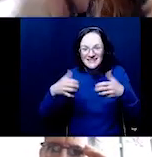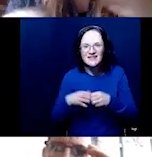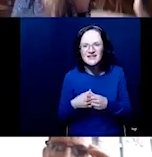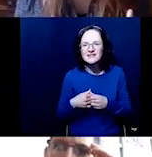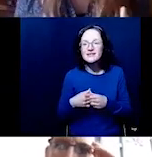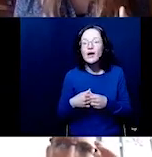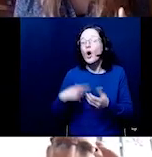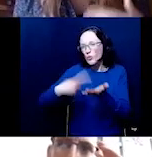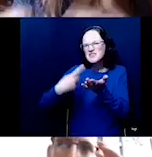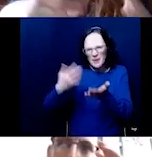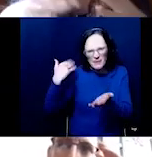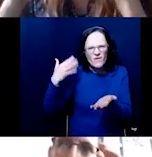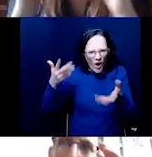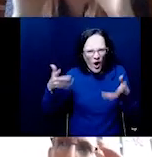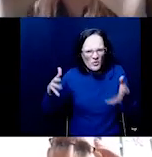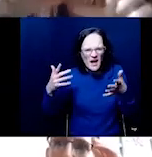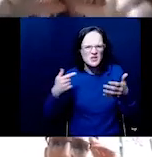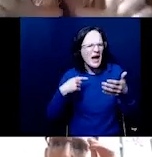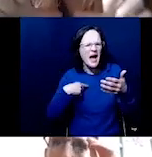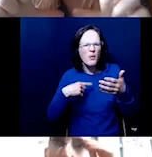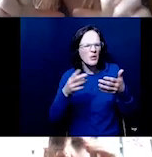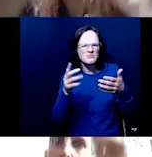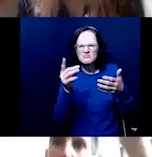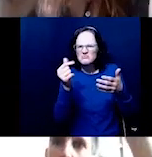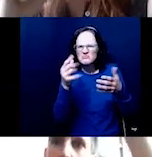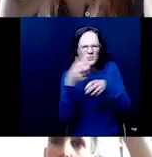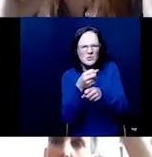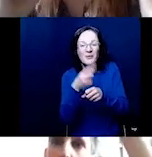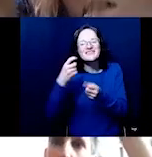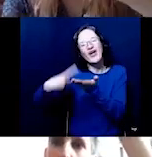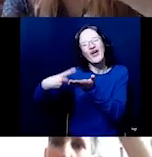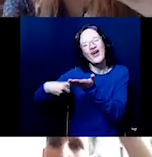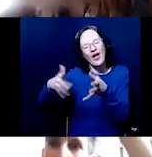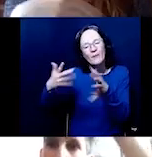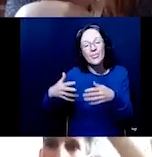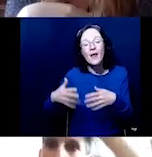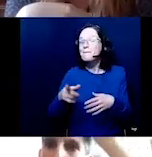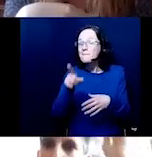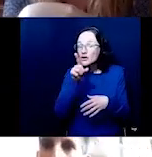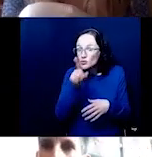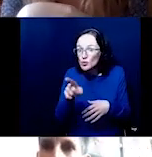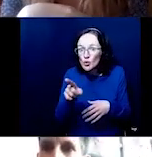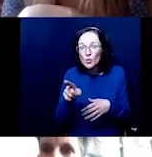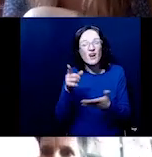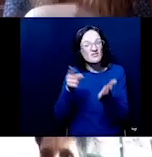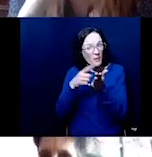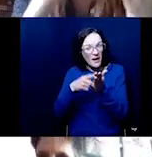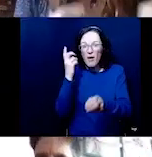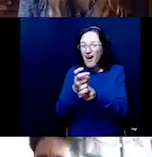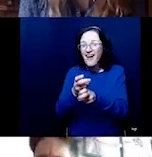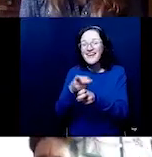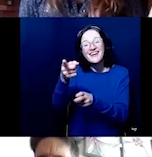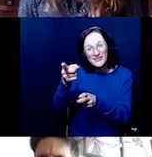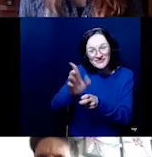them earlier on, I'm gonna skip the little discussion part on it, but what I want to say is that it's difficult for some, like the person was saying, you